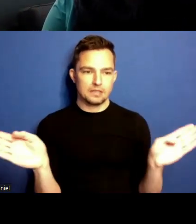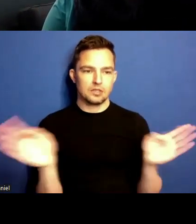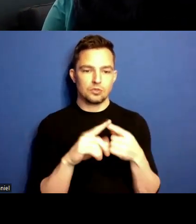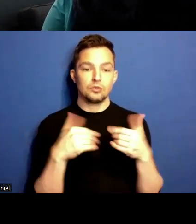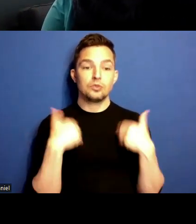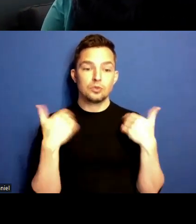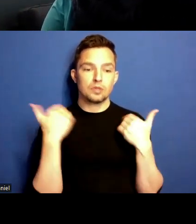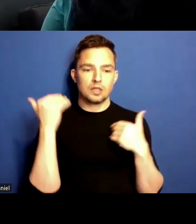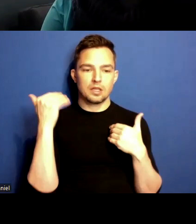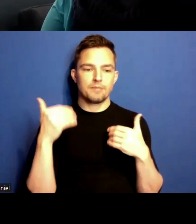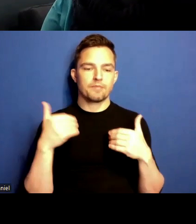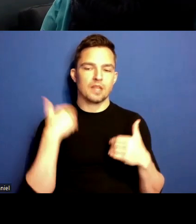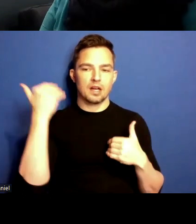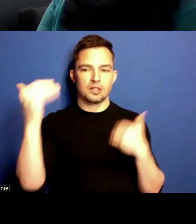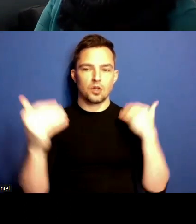young adults who needed them?